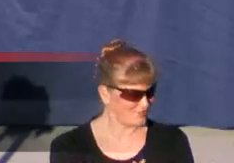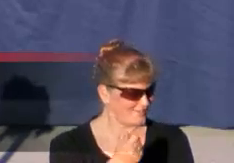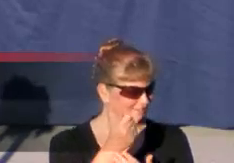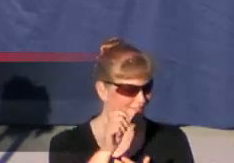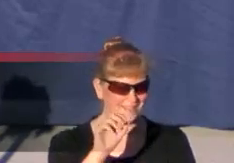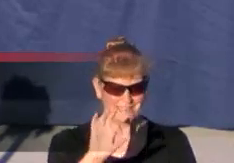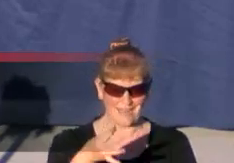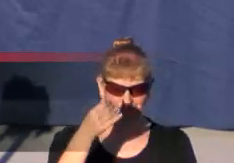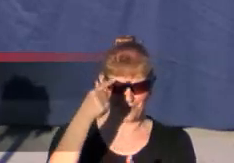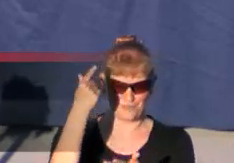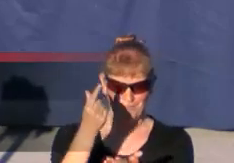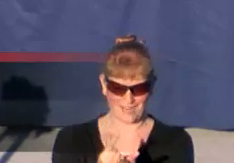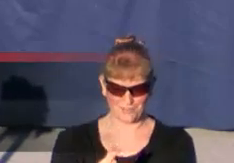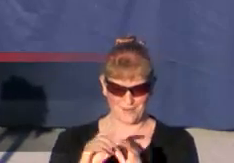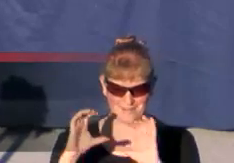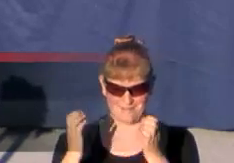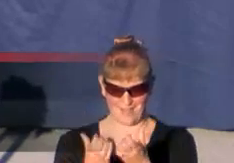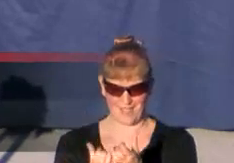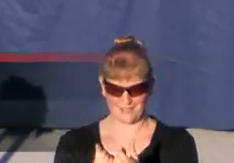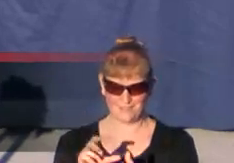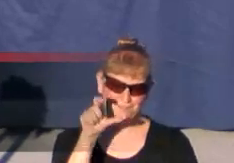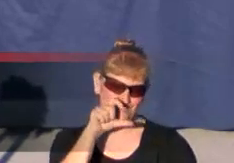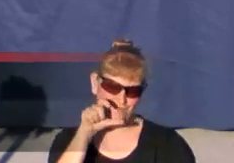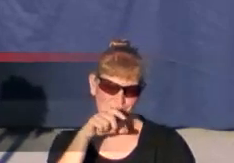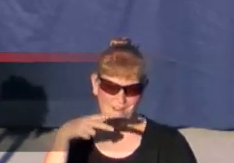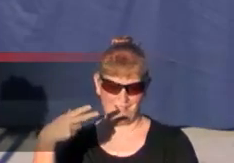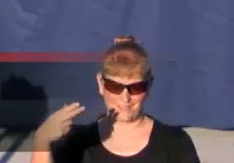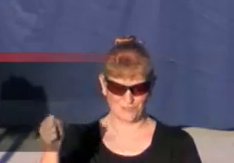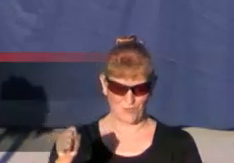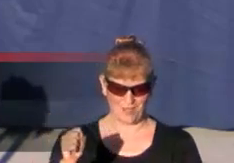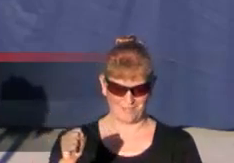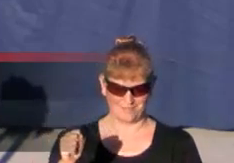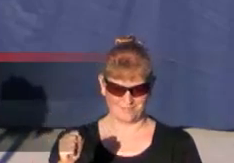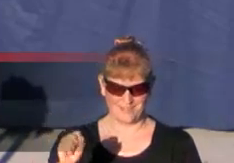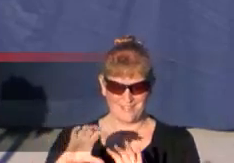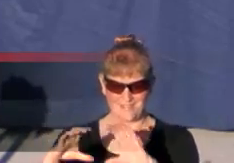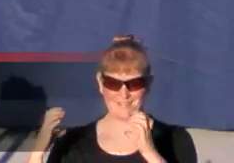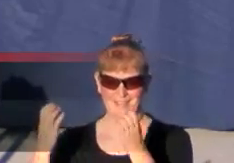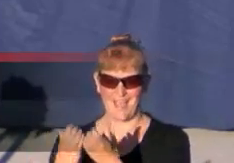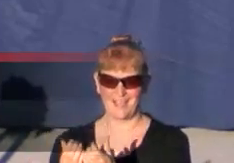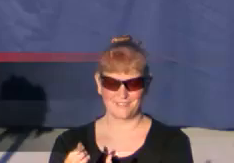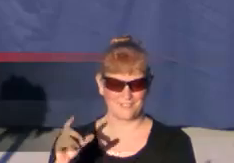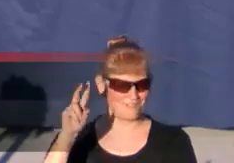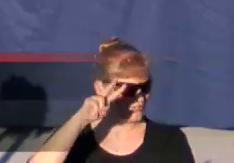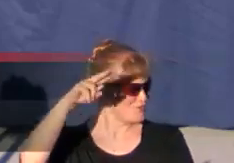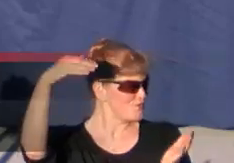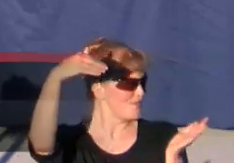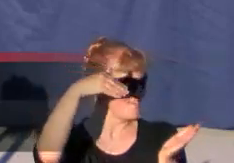9th graduating class of Chiawana High School, the class of